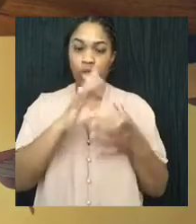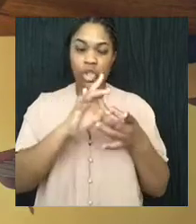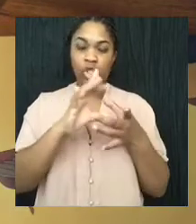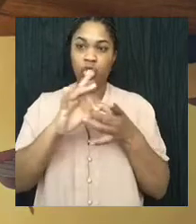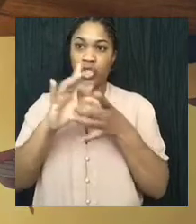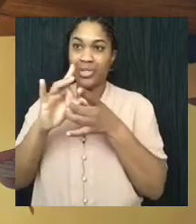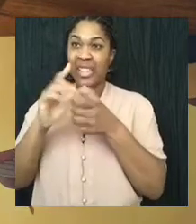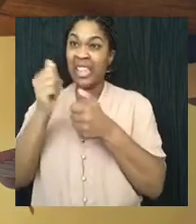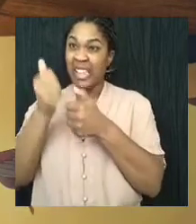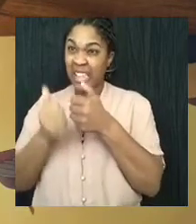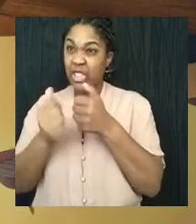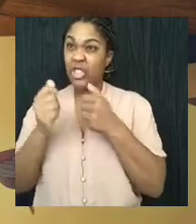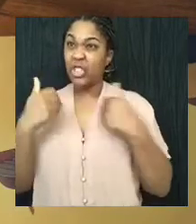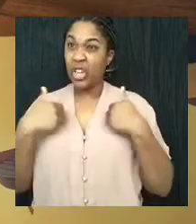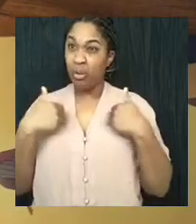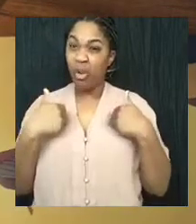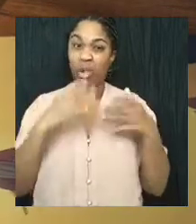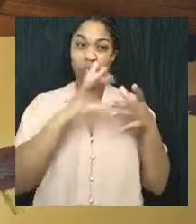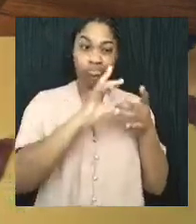chain.